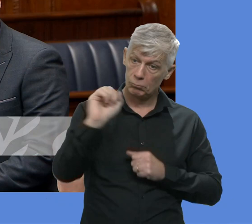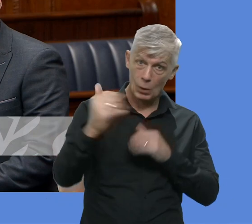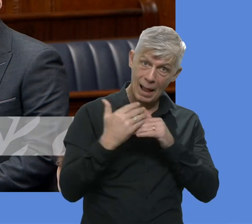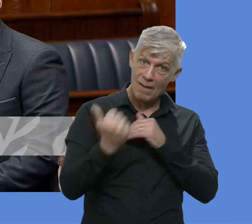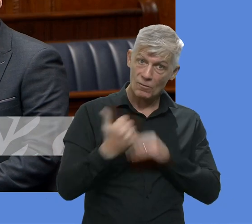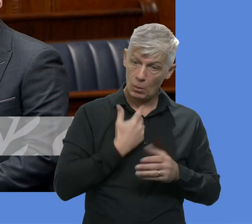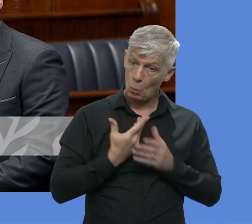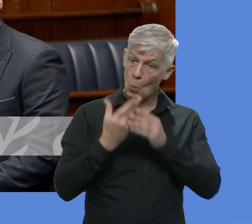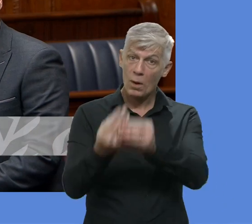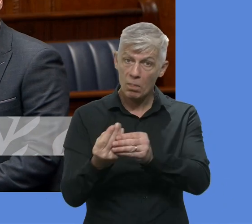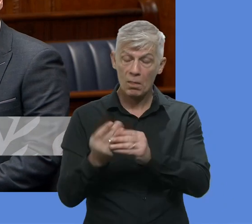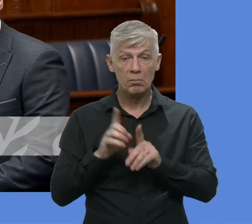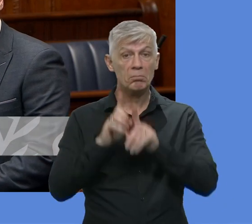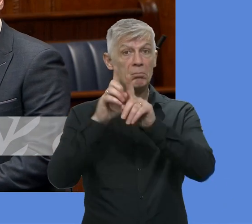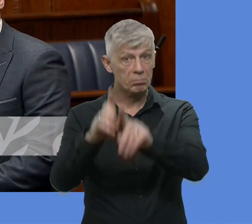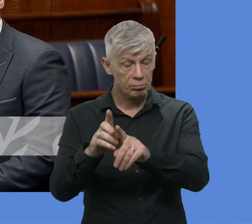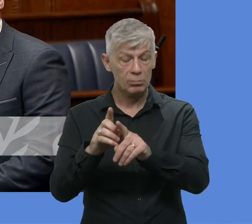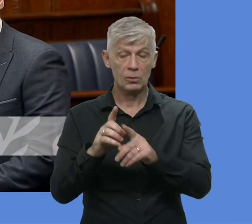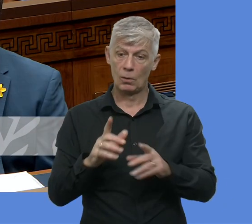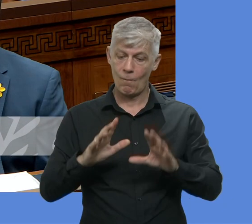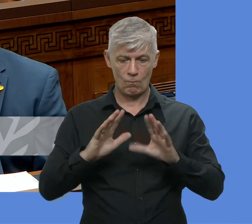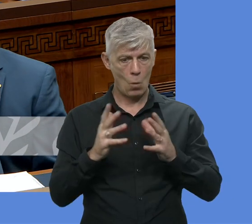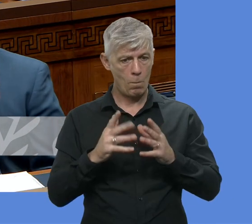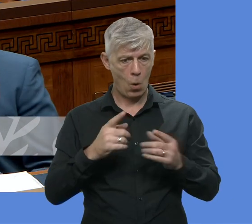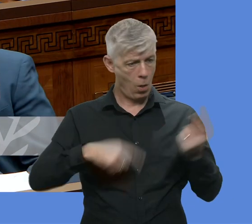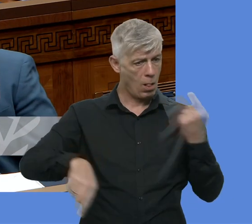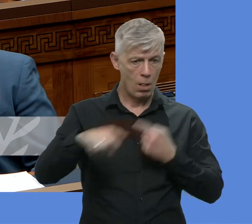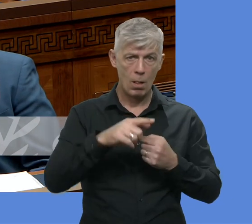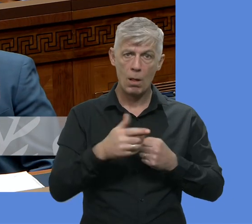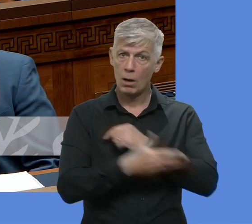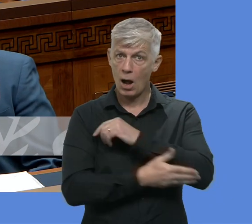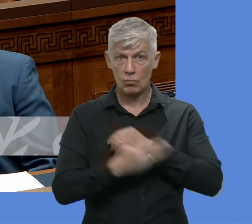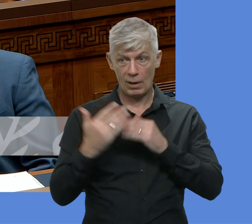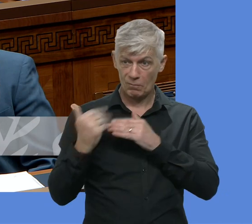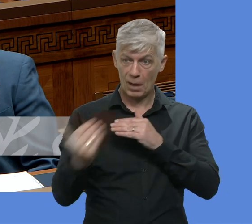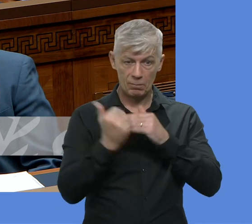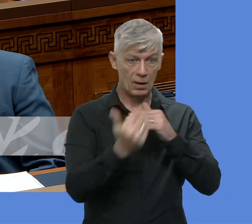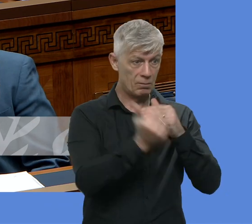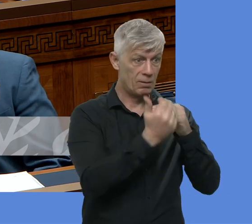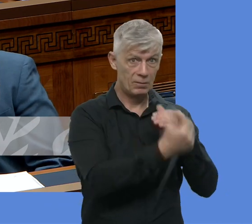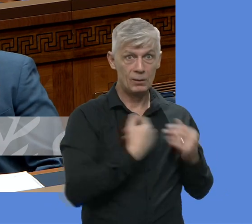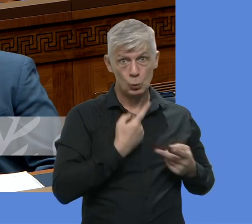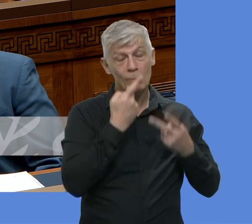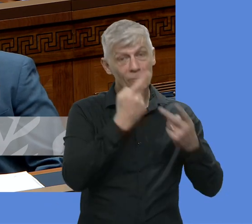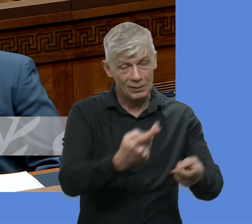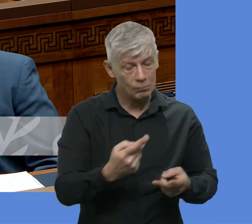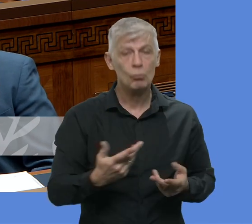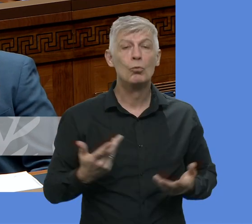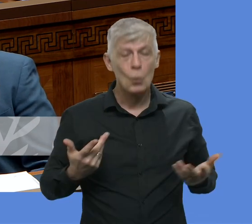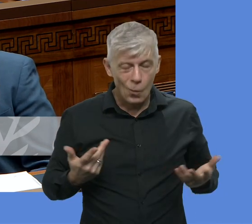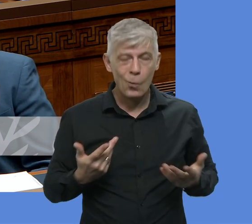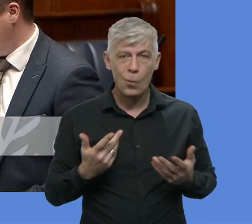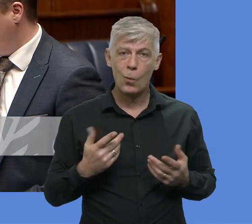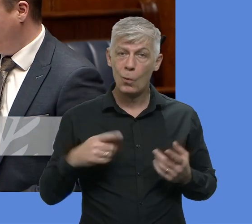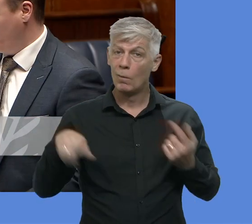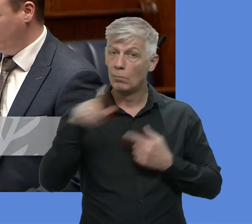invitation. I think nearly every football ground in the country has invited me to come and visit. And so if the clubs